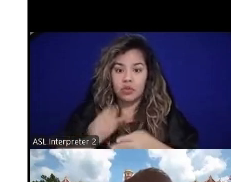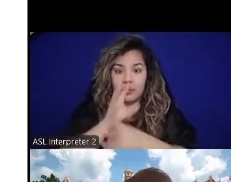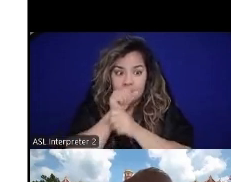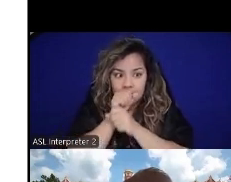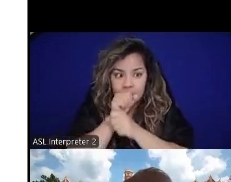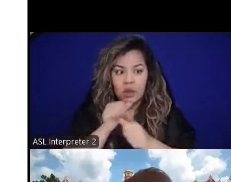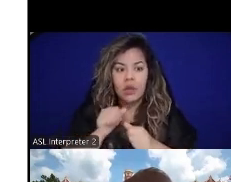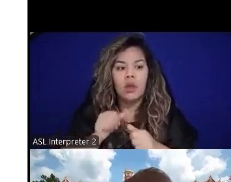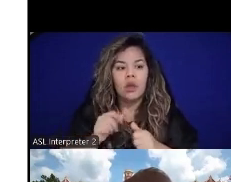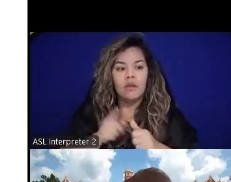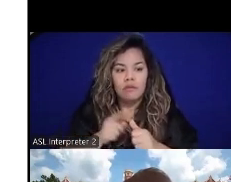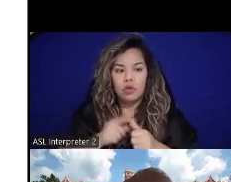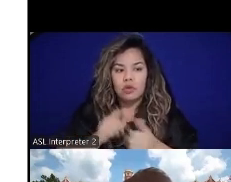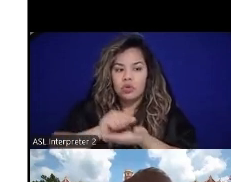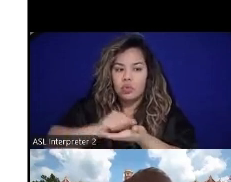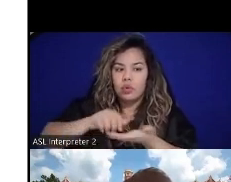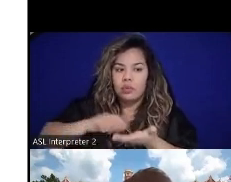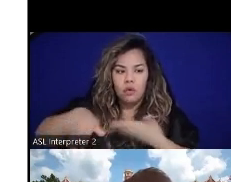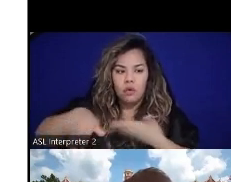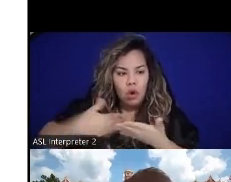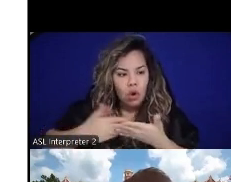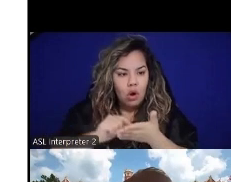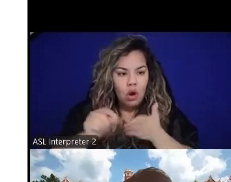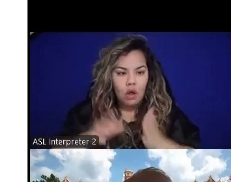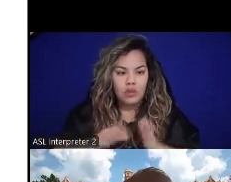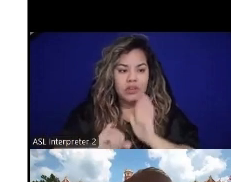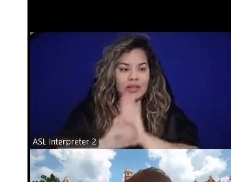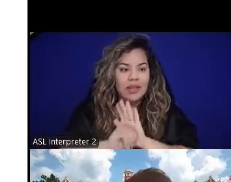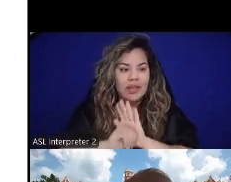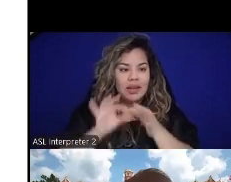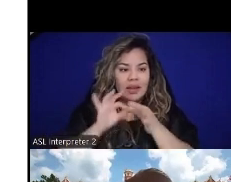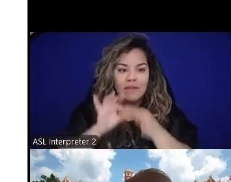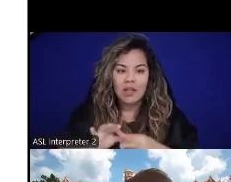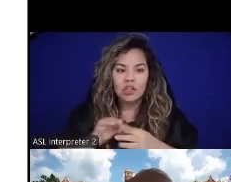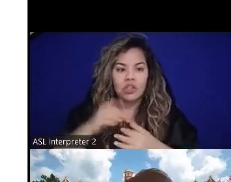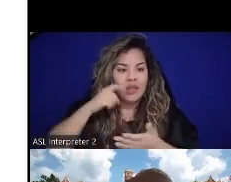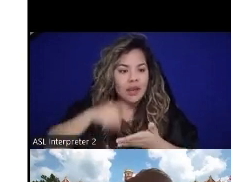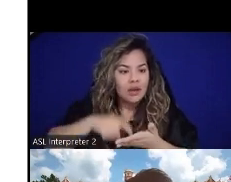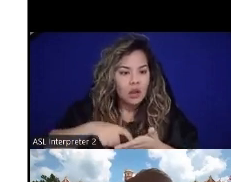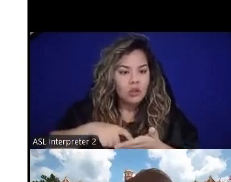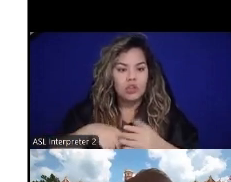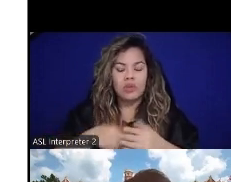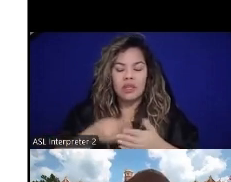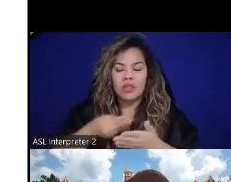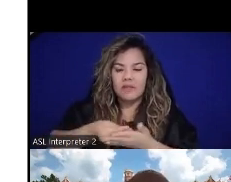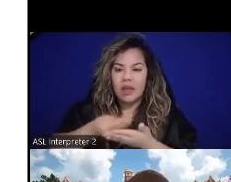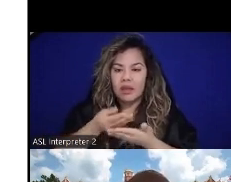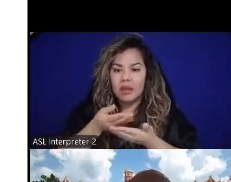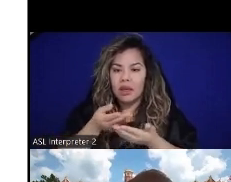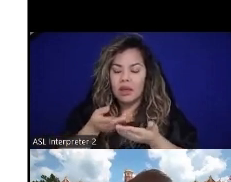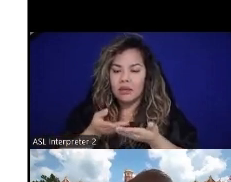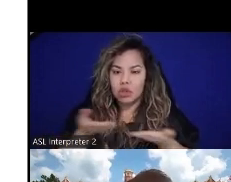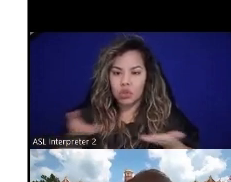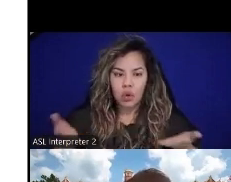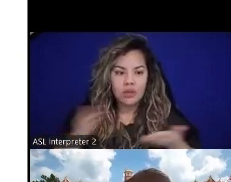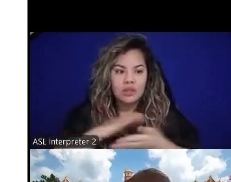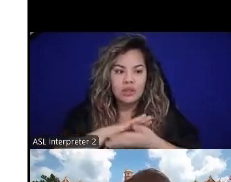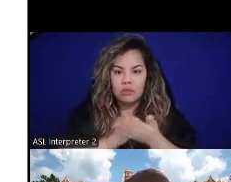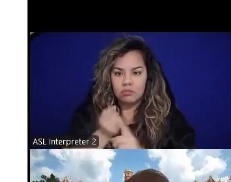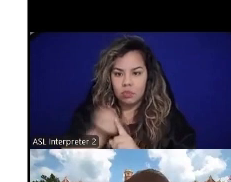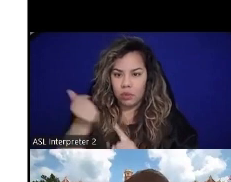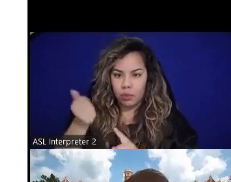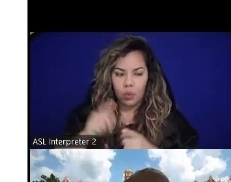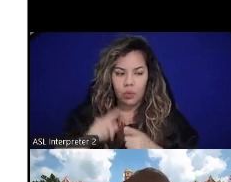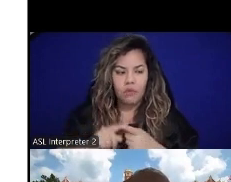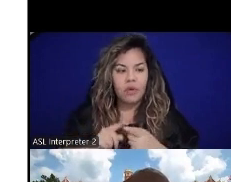your affiliations, acknowledgement, and funding resources in your manuscript. Your identity and affiliation need to be included